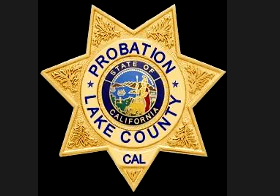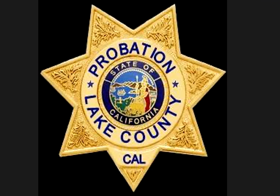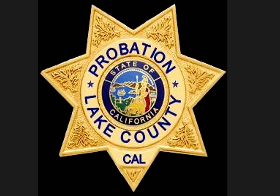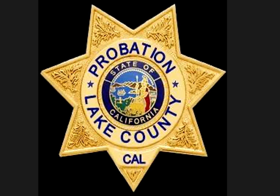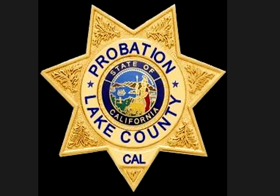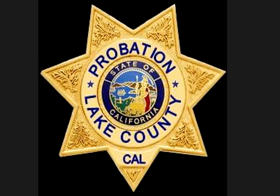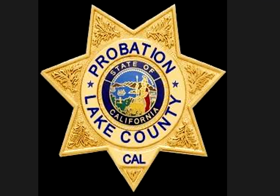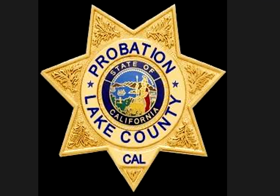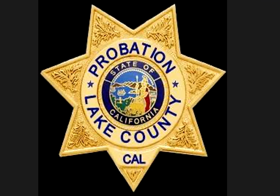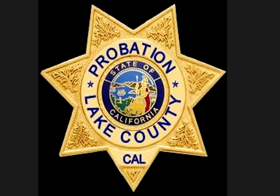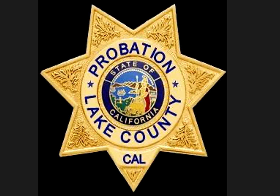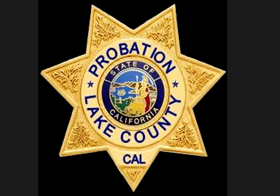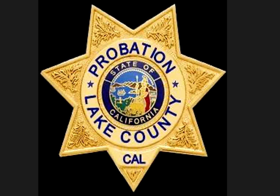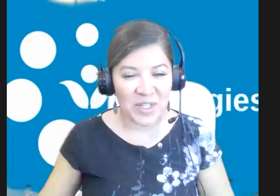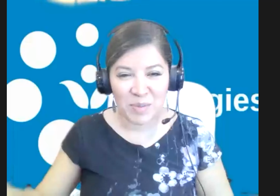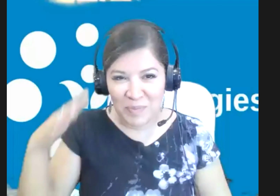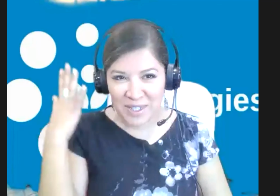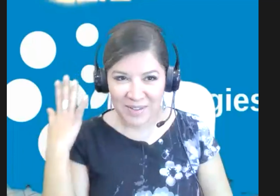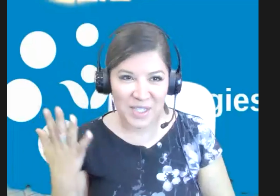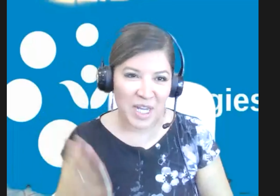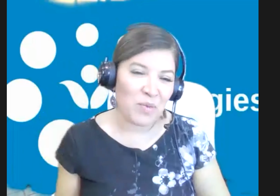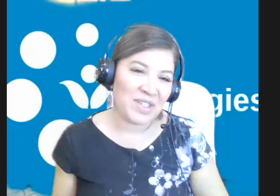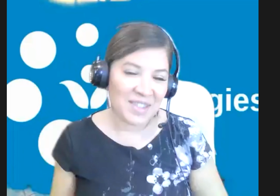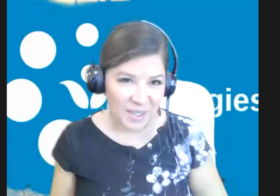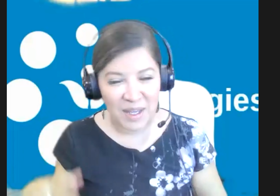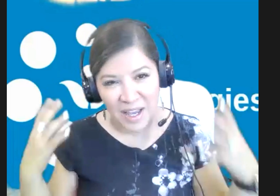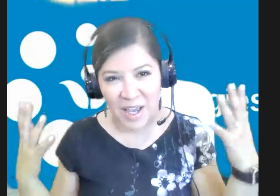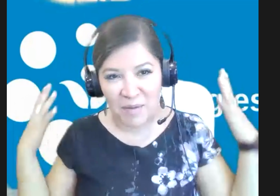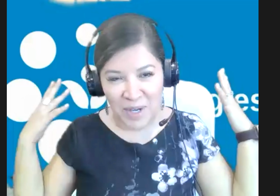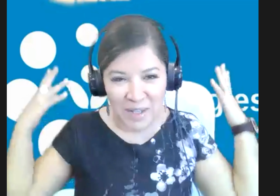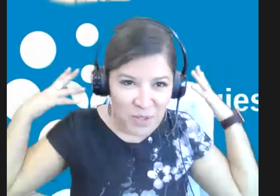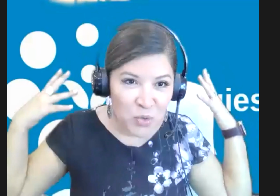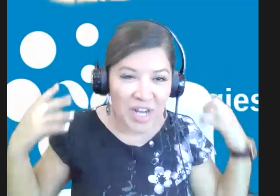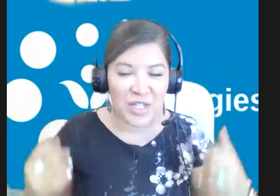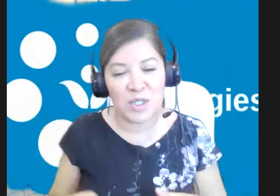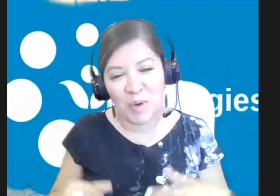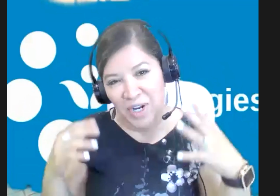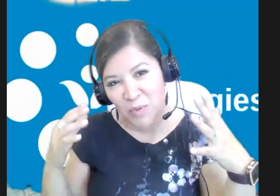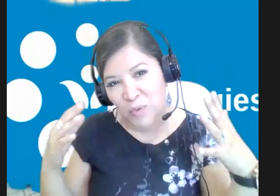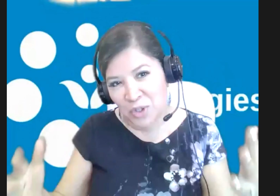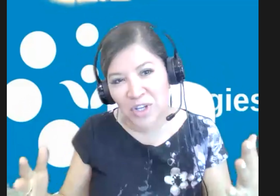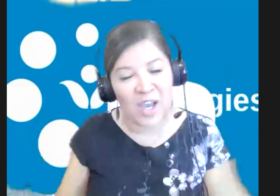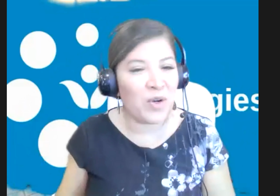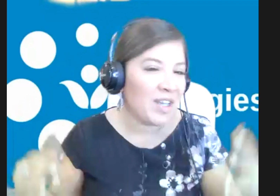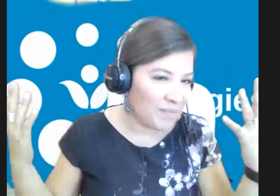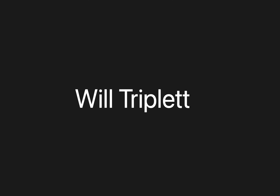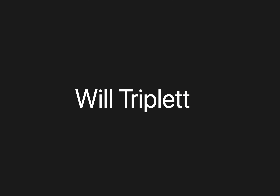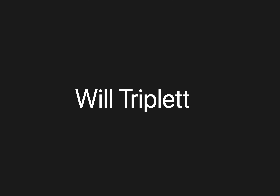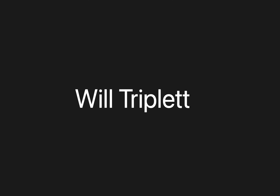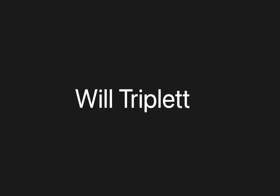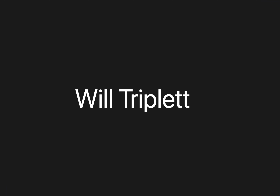I know. When we do these big state ones, I have my strategies, but when I work with your